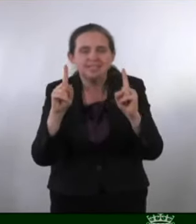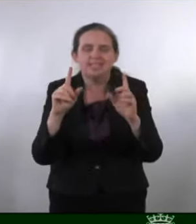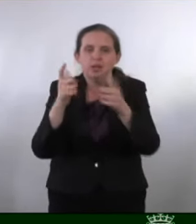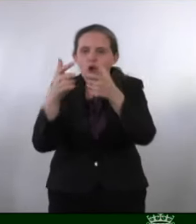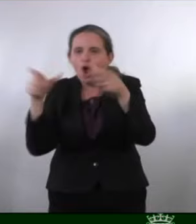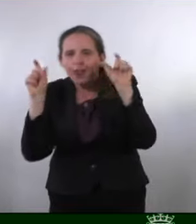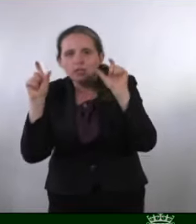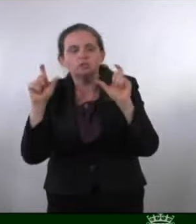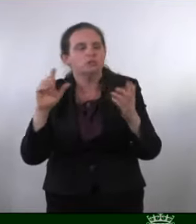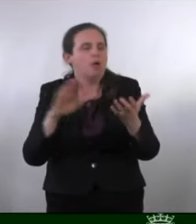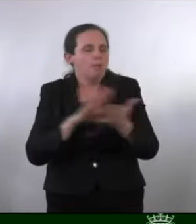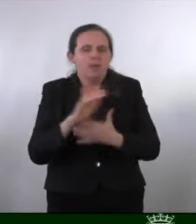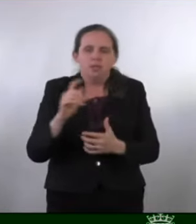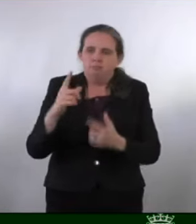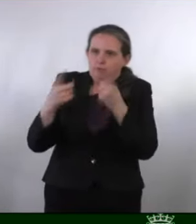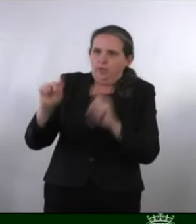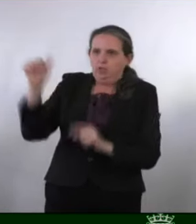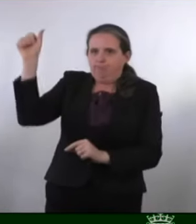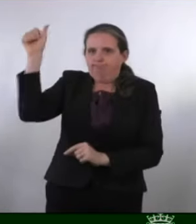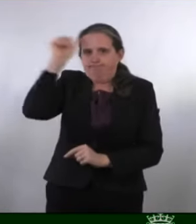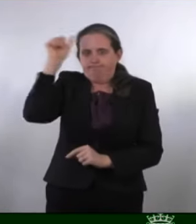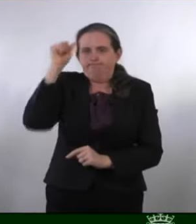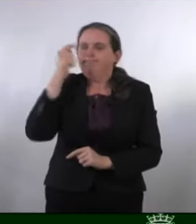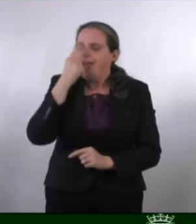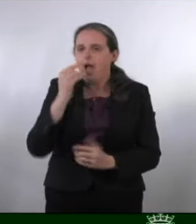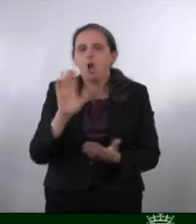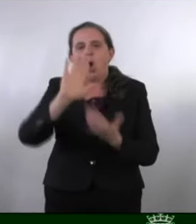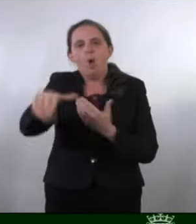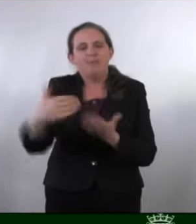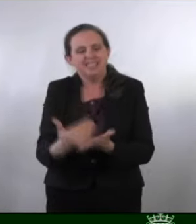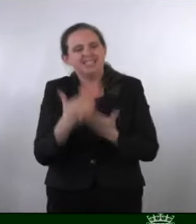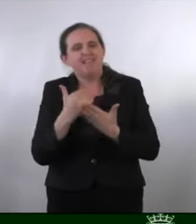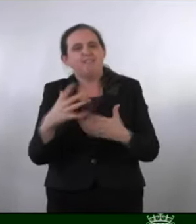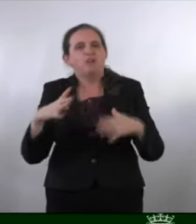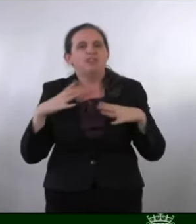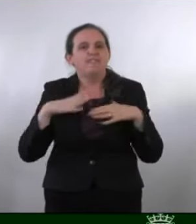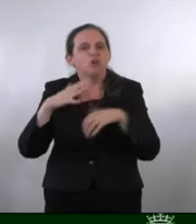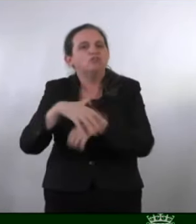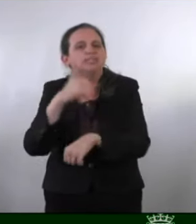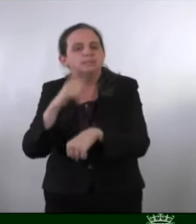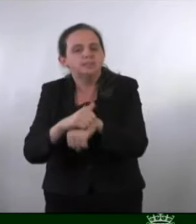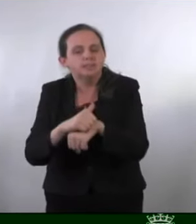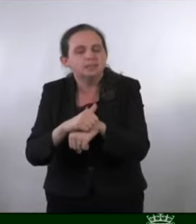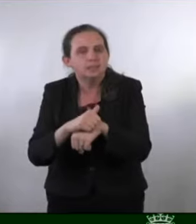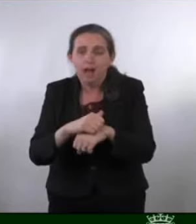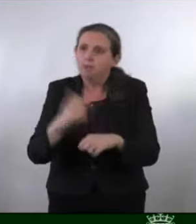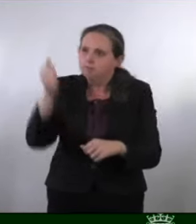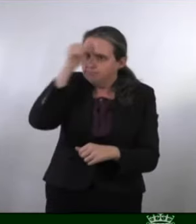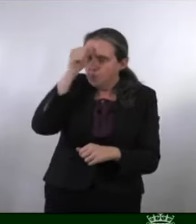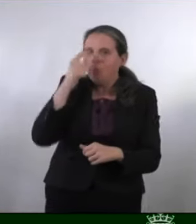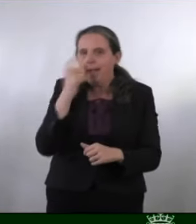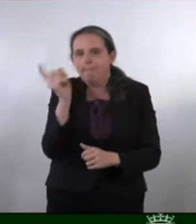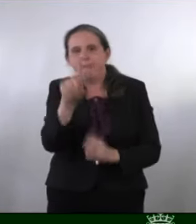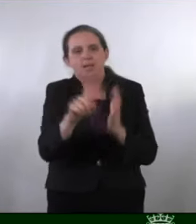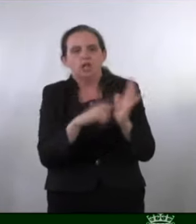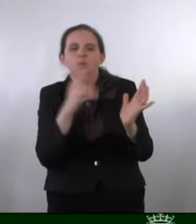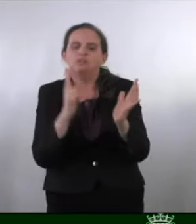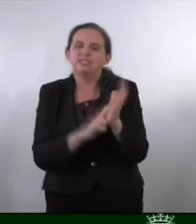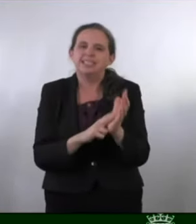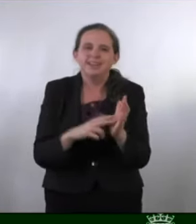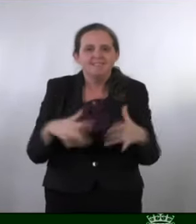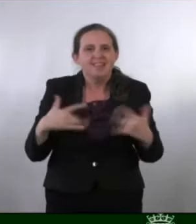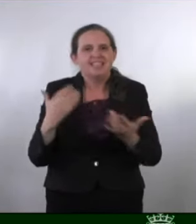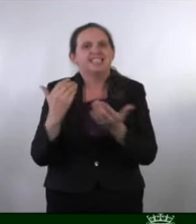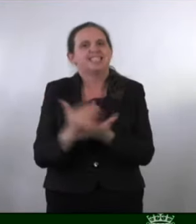go home safely for Christmas, and indeed back from home to university. But there is another